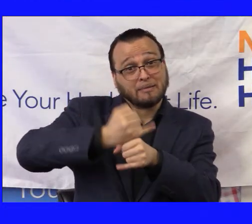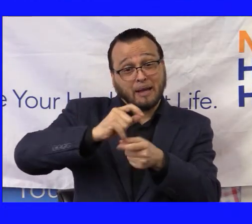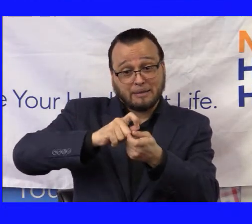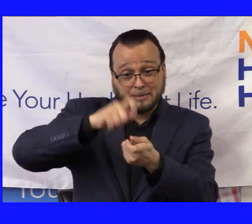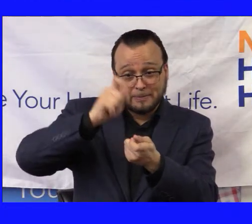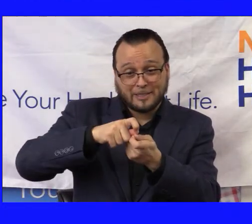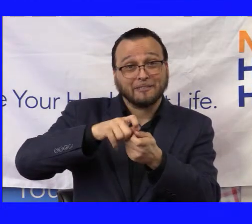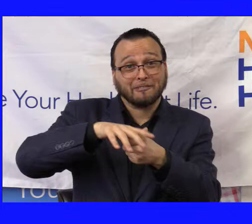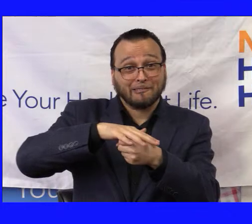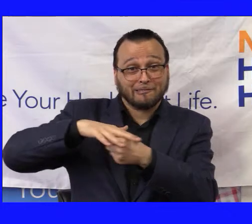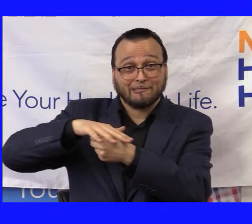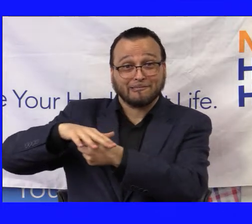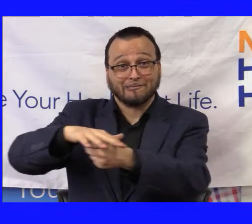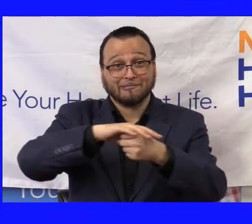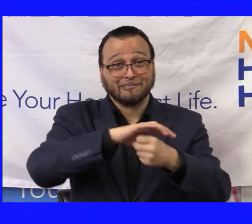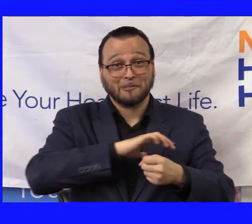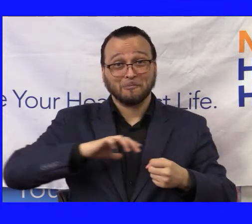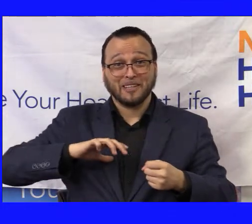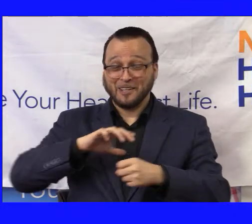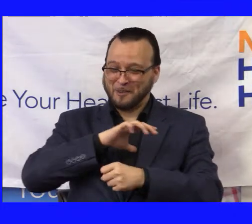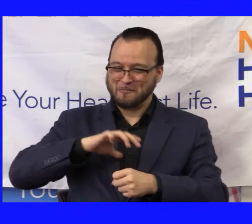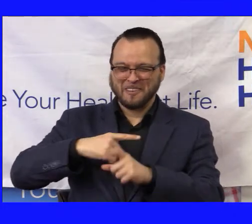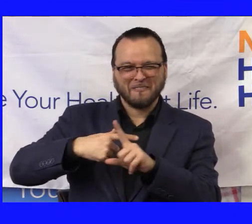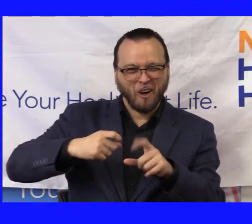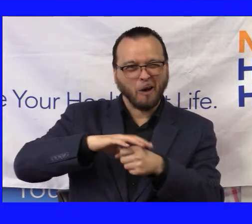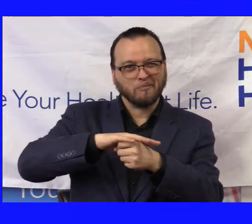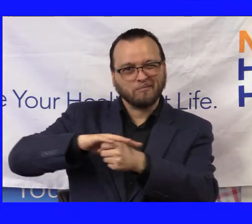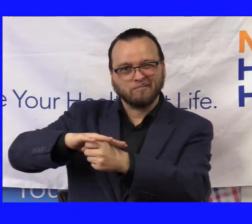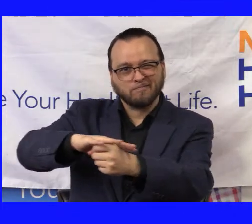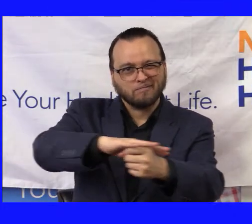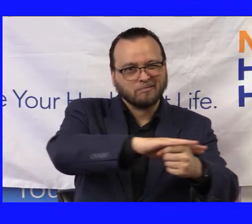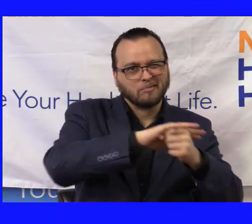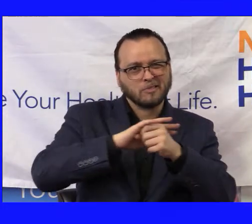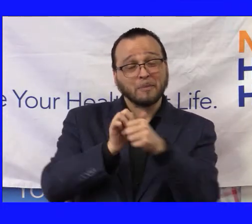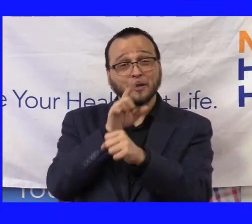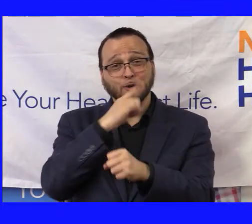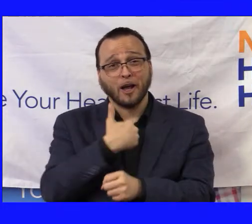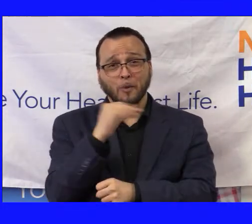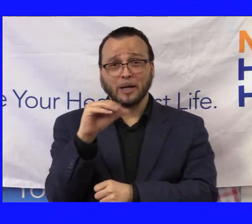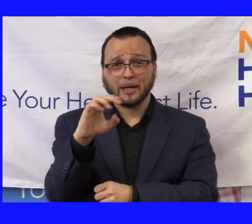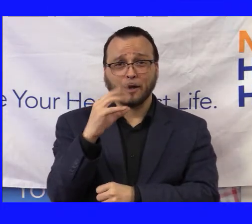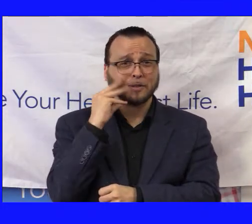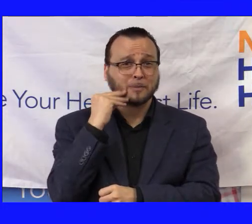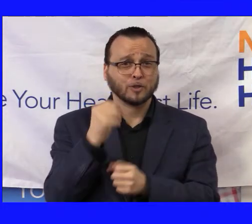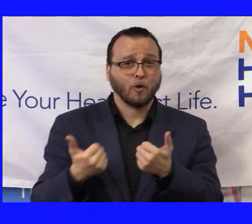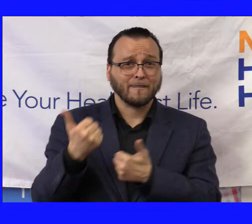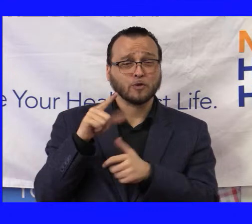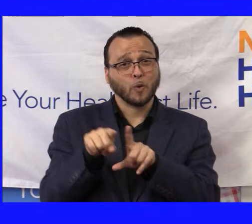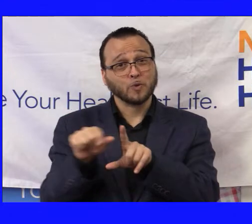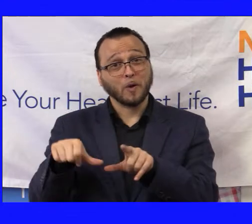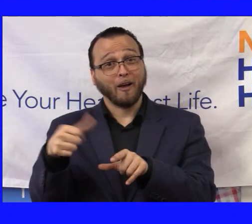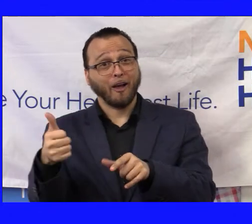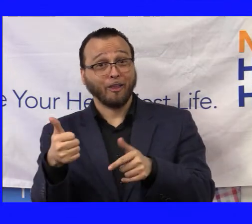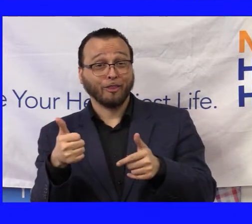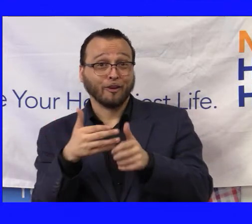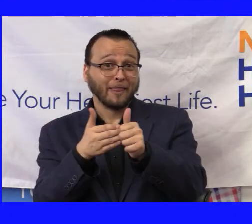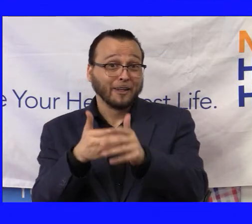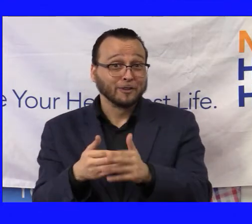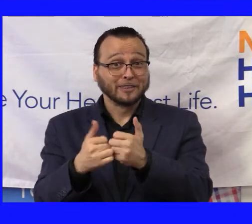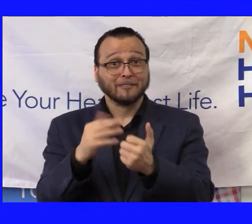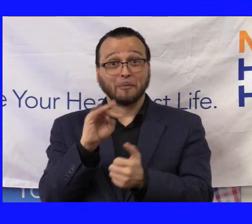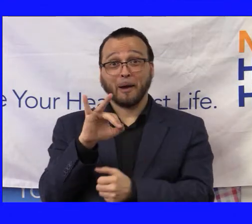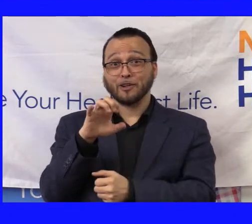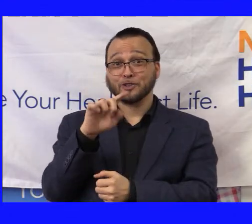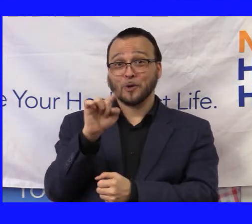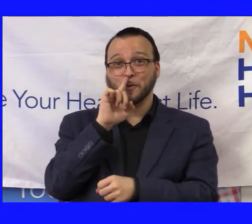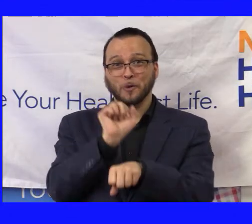site-specific committees that are made up at the site level, making sure that our care experience officers, as well as other stakeholders and champions of MyChart can work